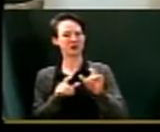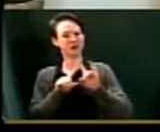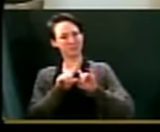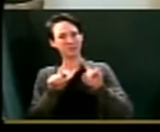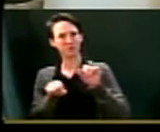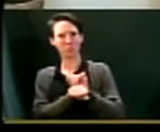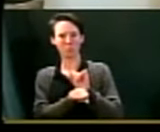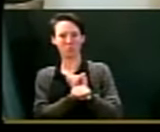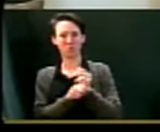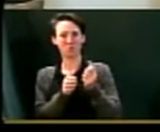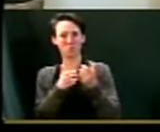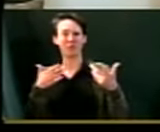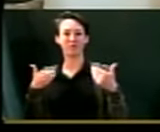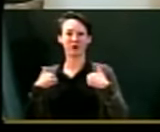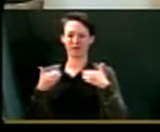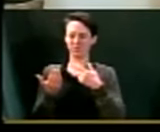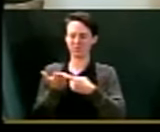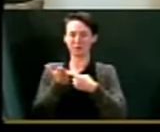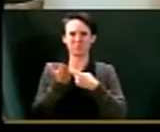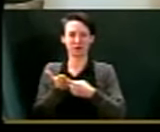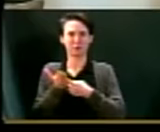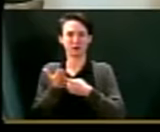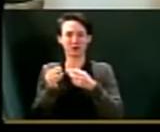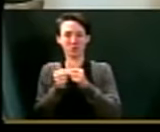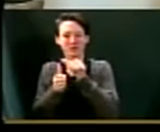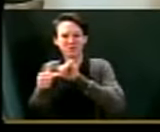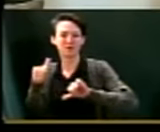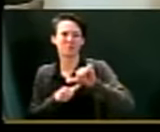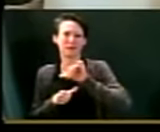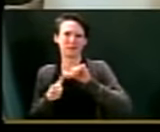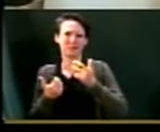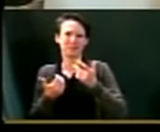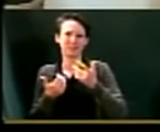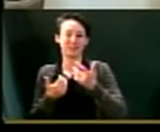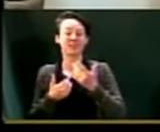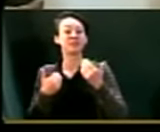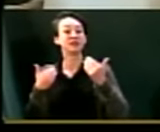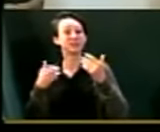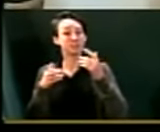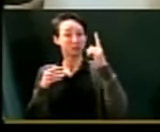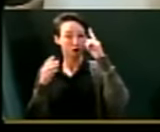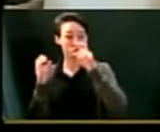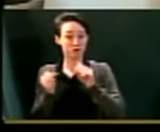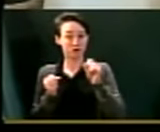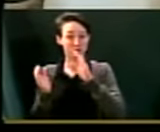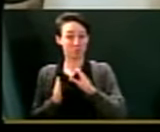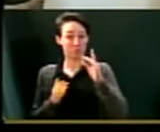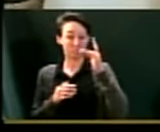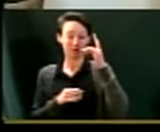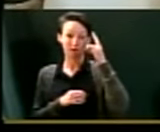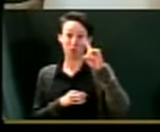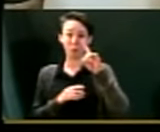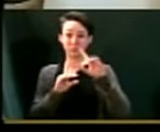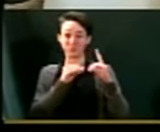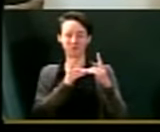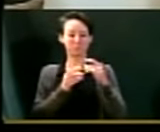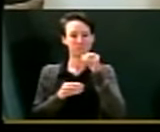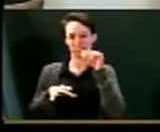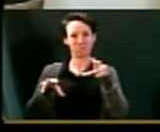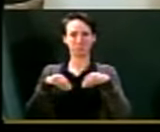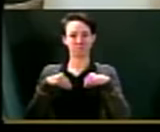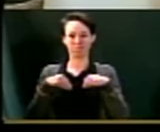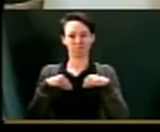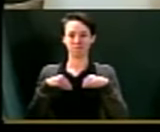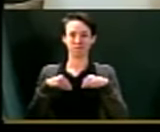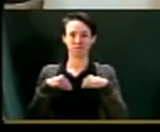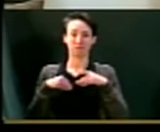without ever having a discussion with each other. As a strategic plan for this district, it's unacceptable. The